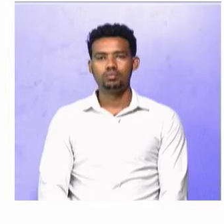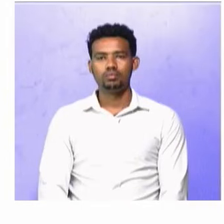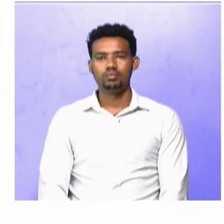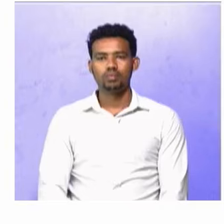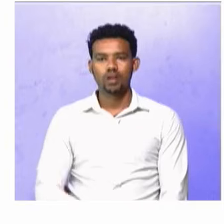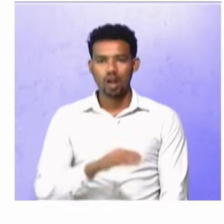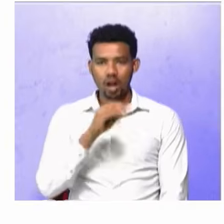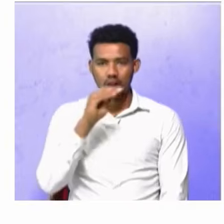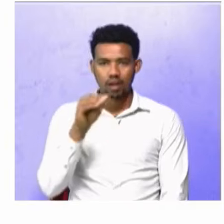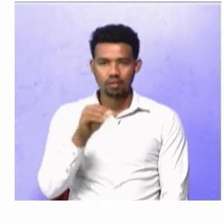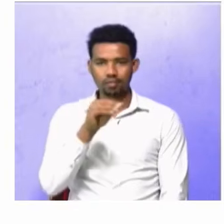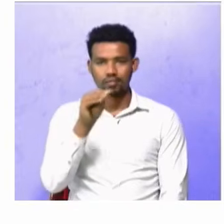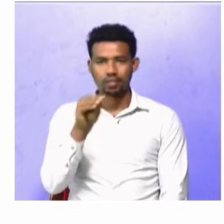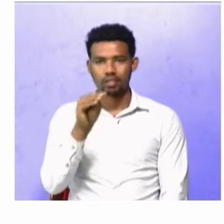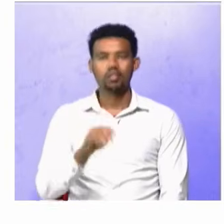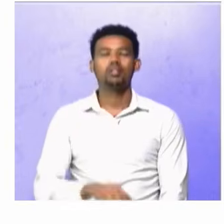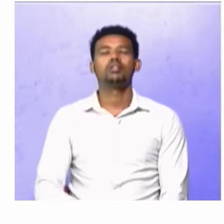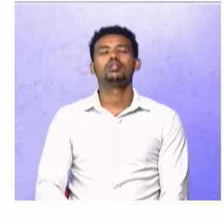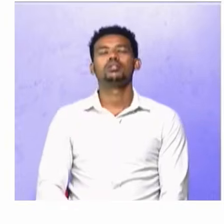Font